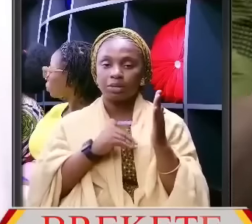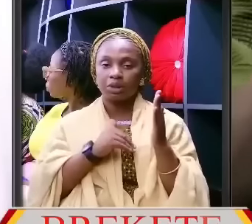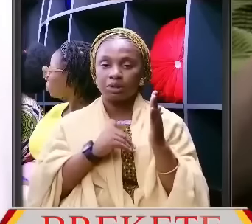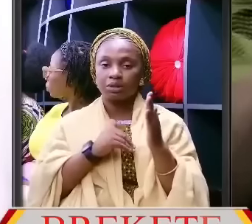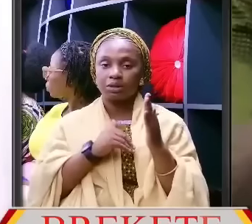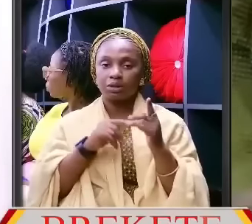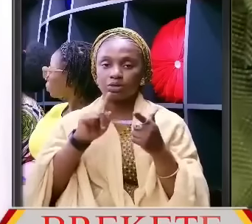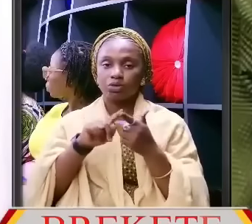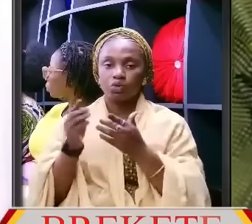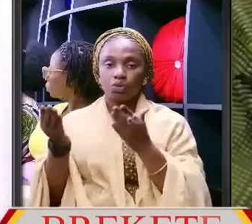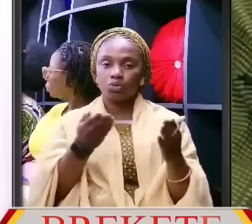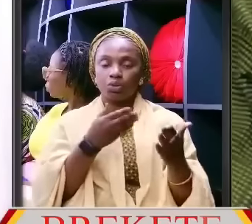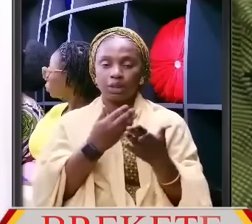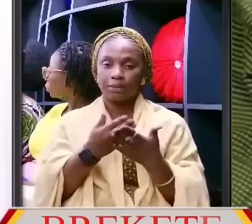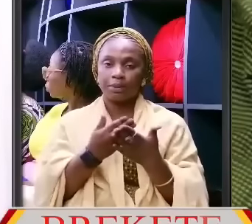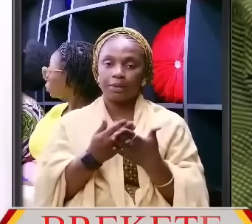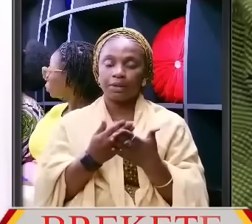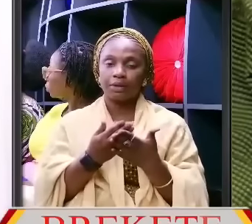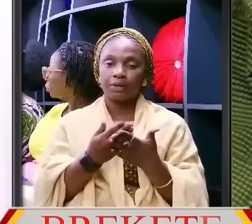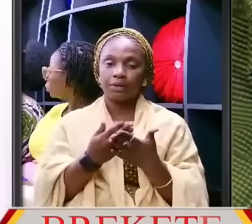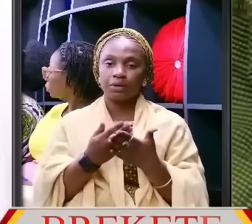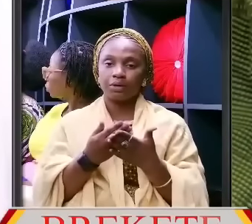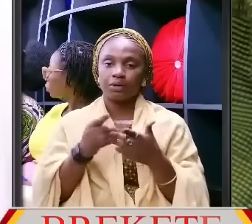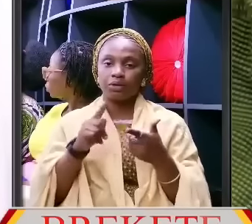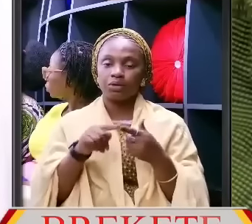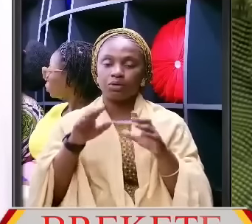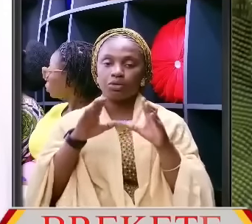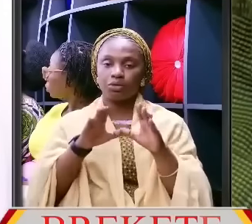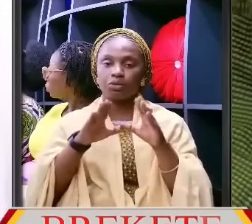to make sure that they roof the house.